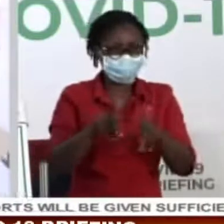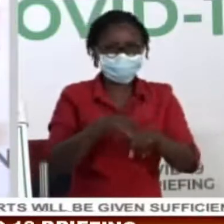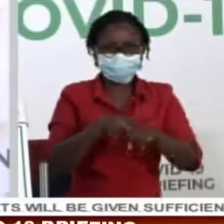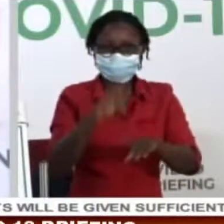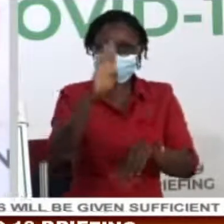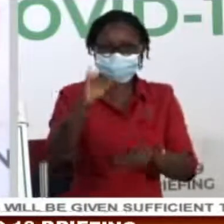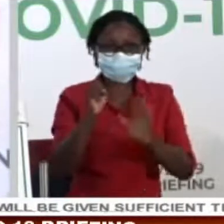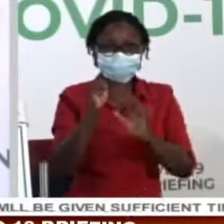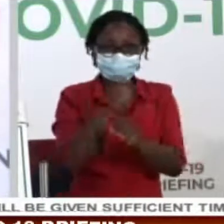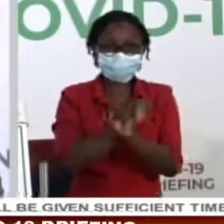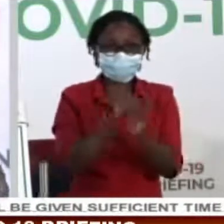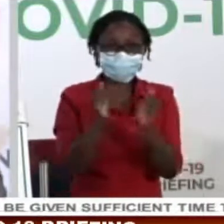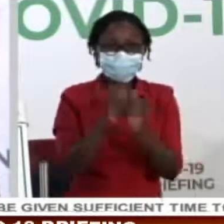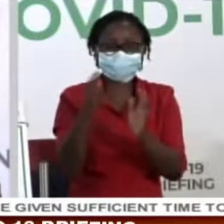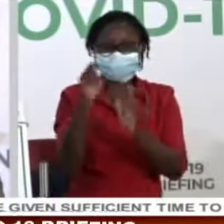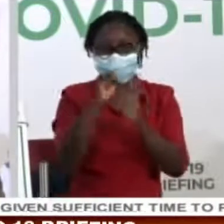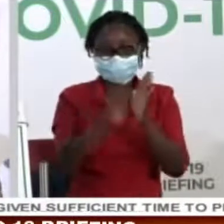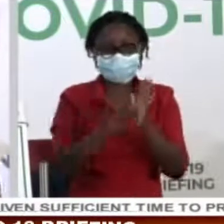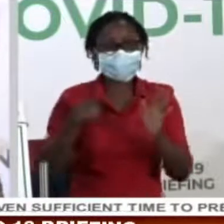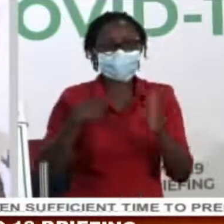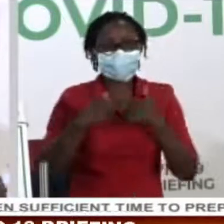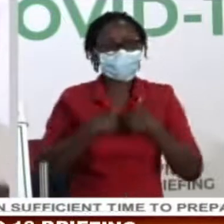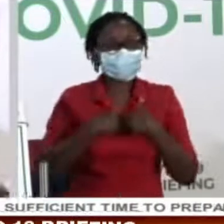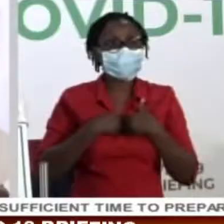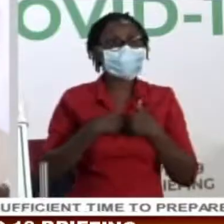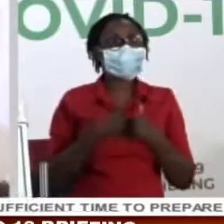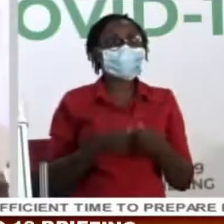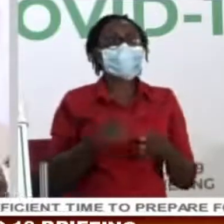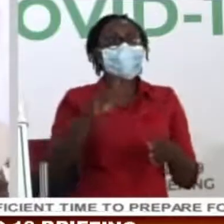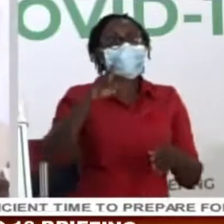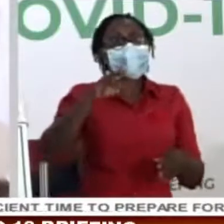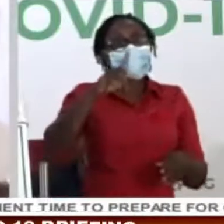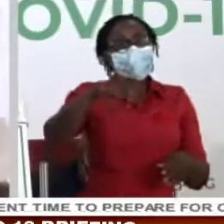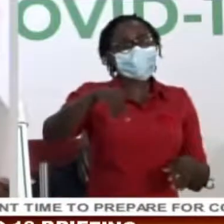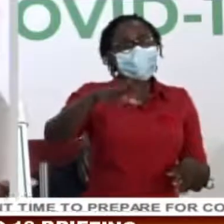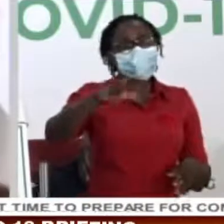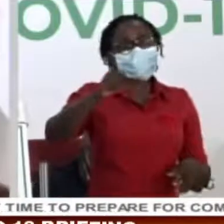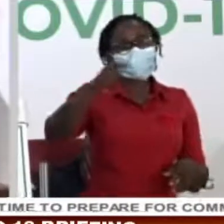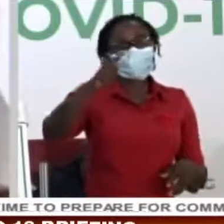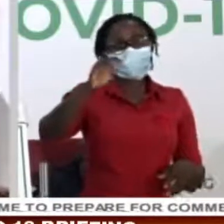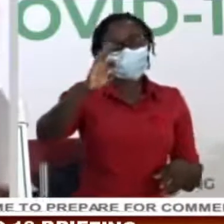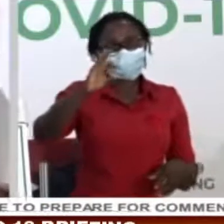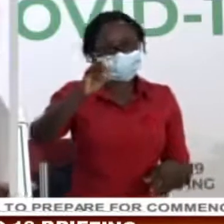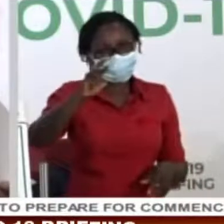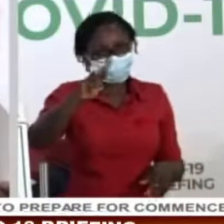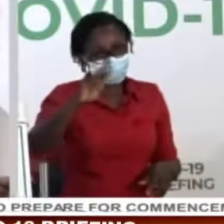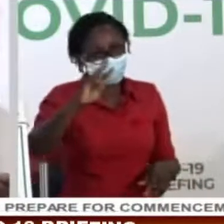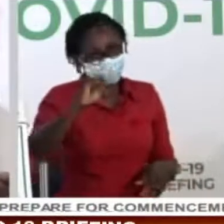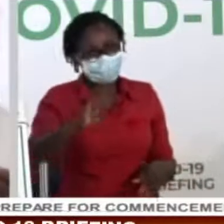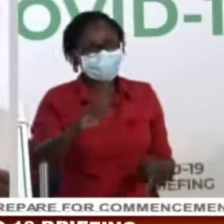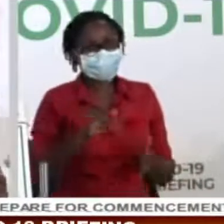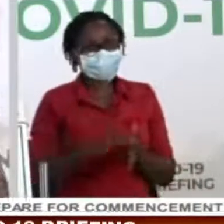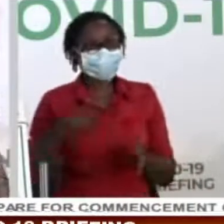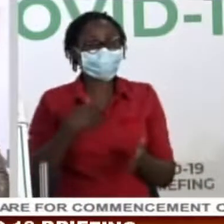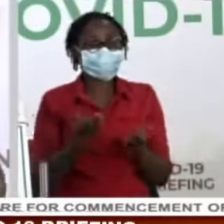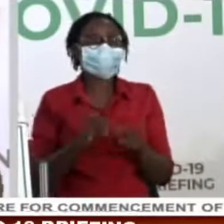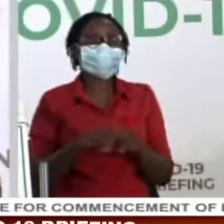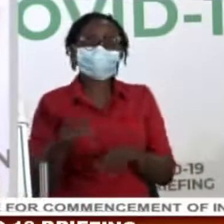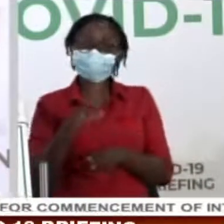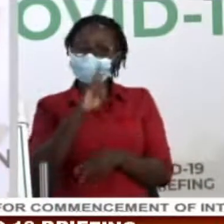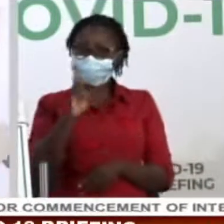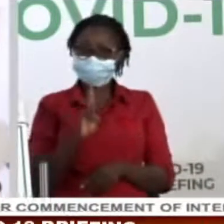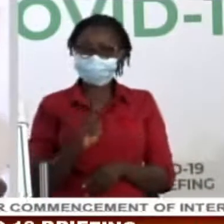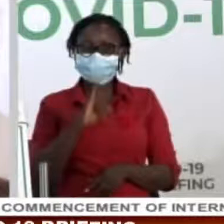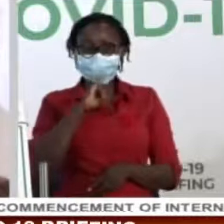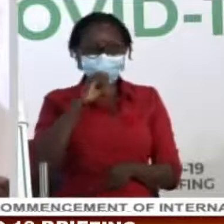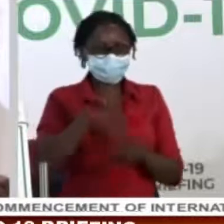state. We have a platform that we want to use. It's still work in progress. We've piloted it